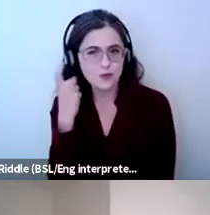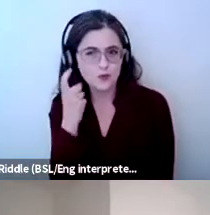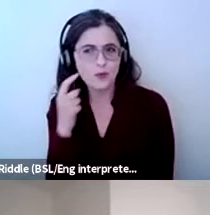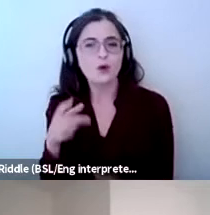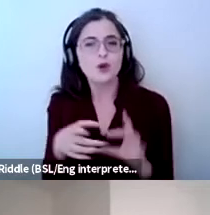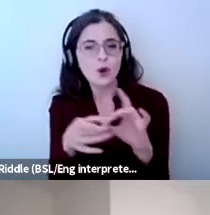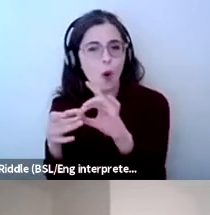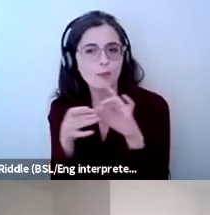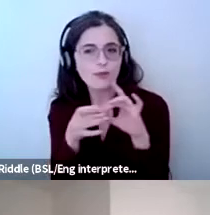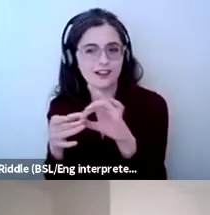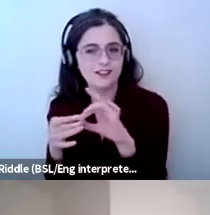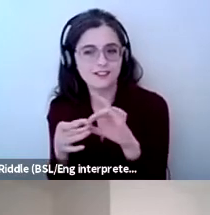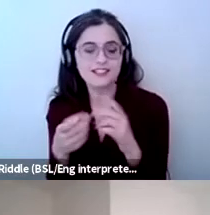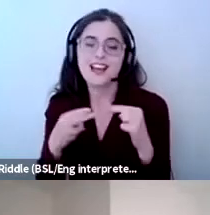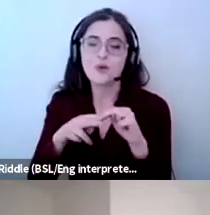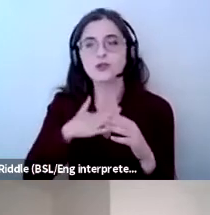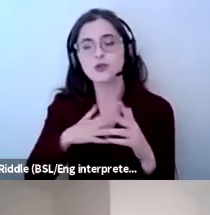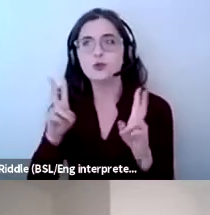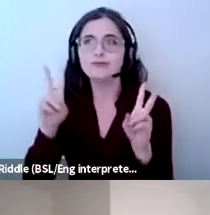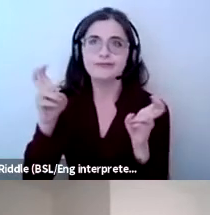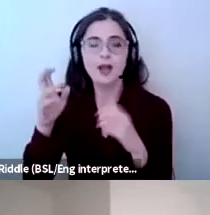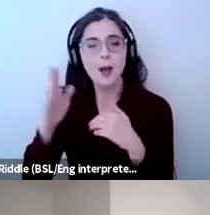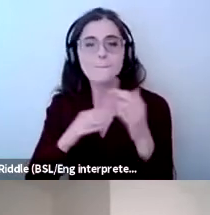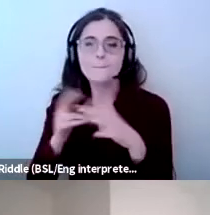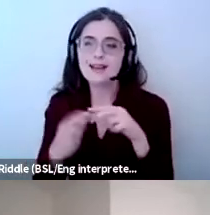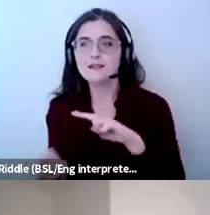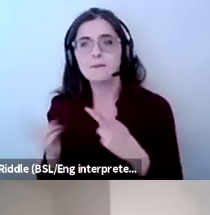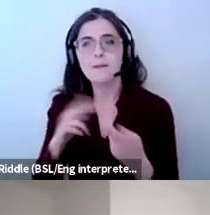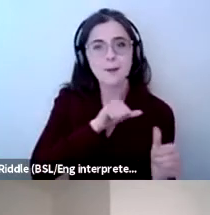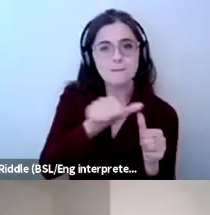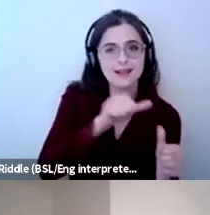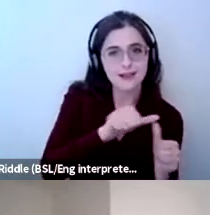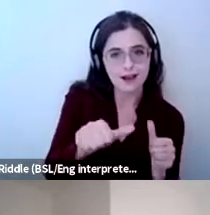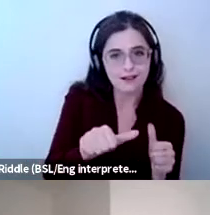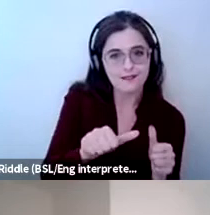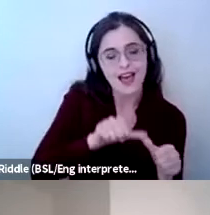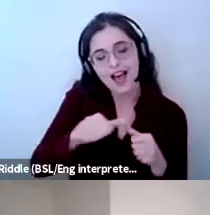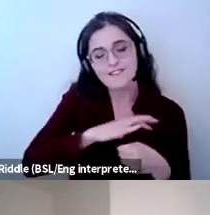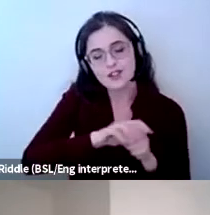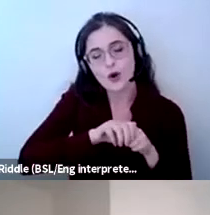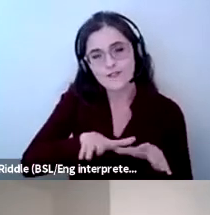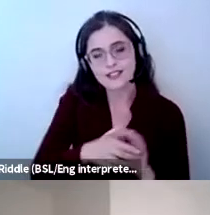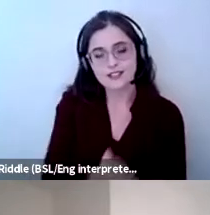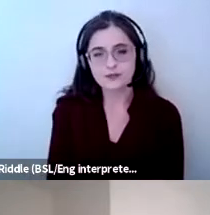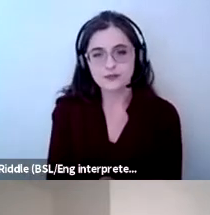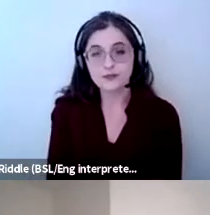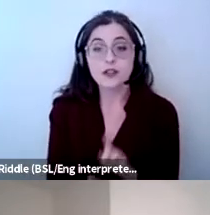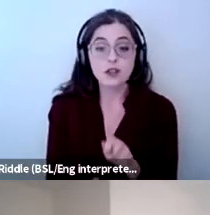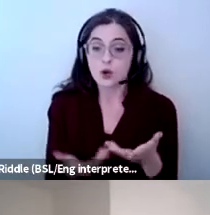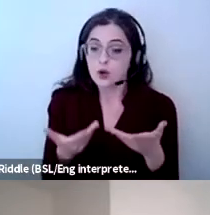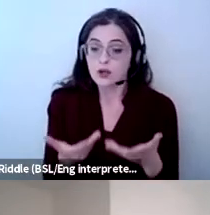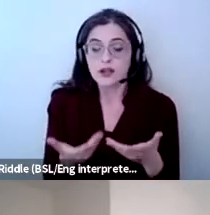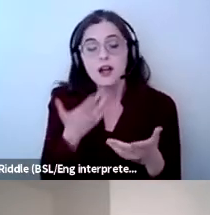to build back better from COVID. In today's webinar, we focus on the cooperative ownership of